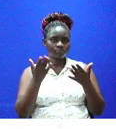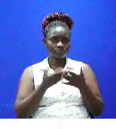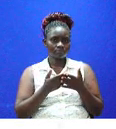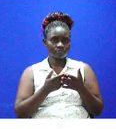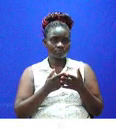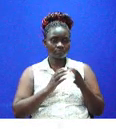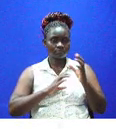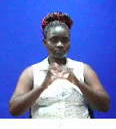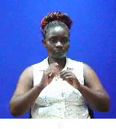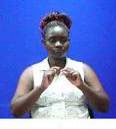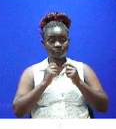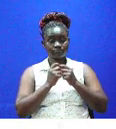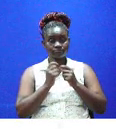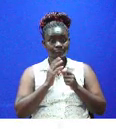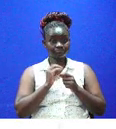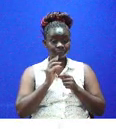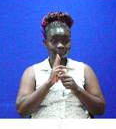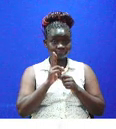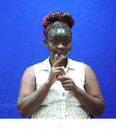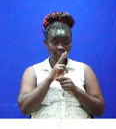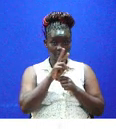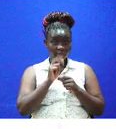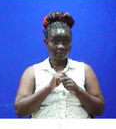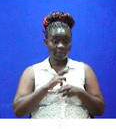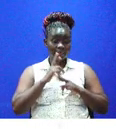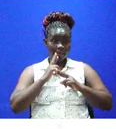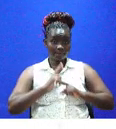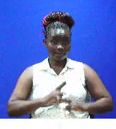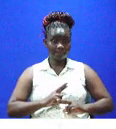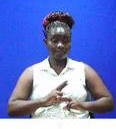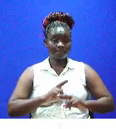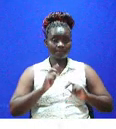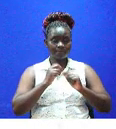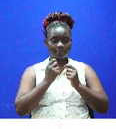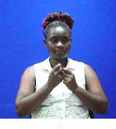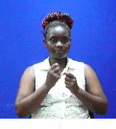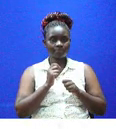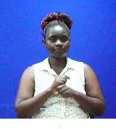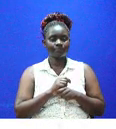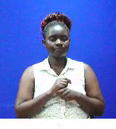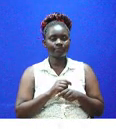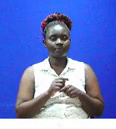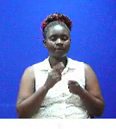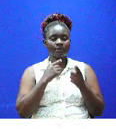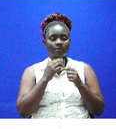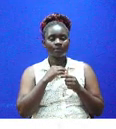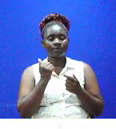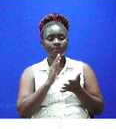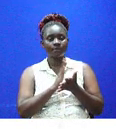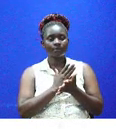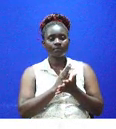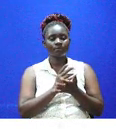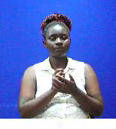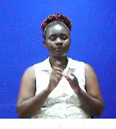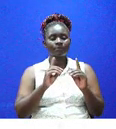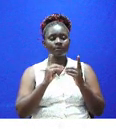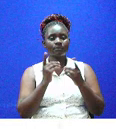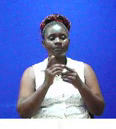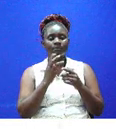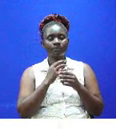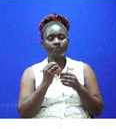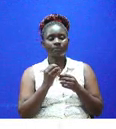cultural traditions. In as much as we respect our traditions, we're saying that some of them are repugnant and